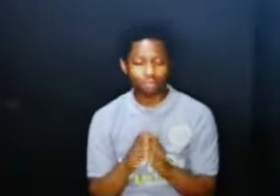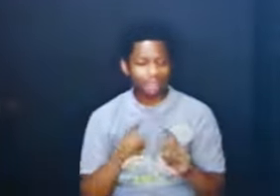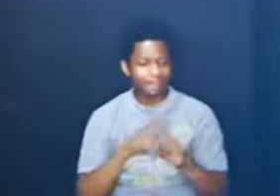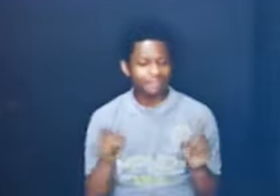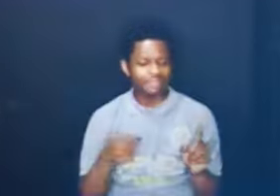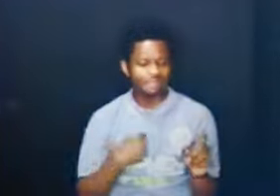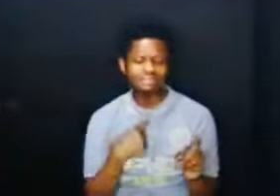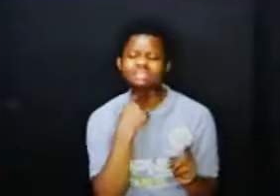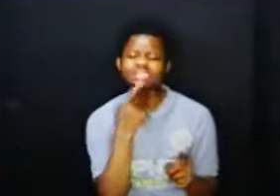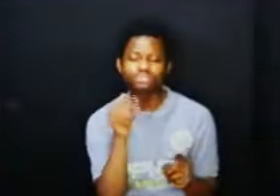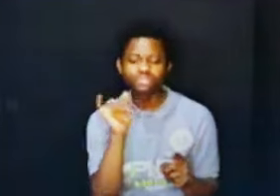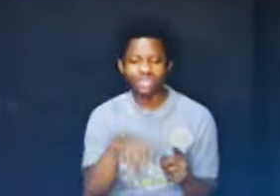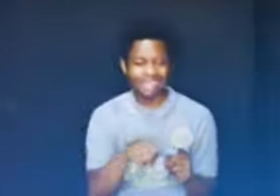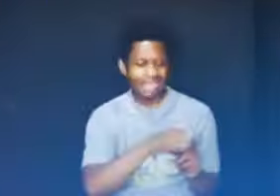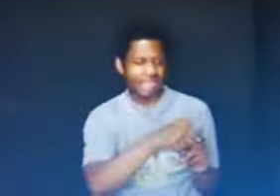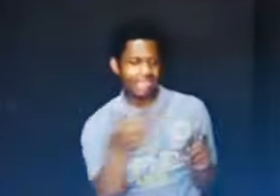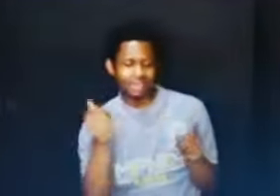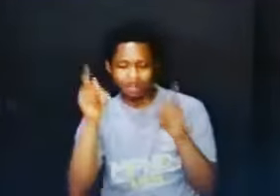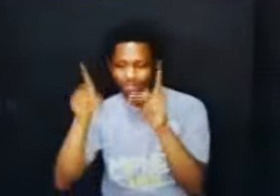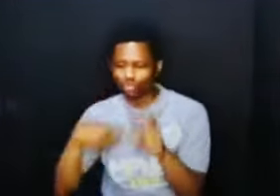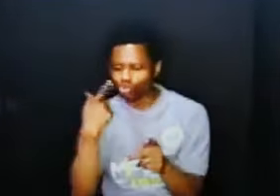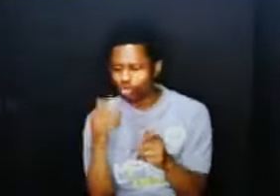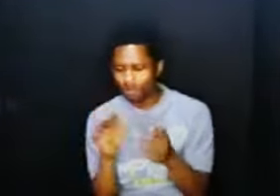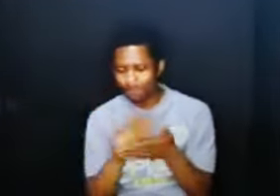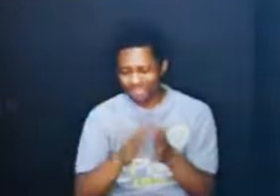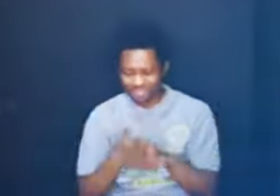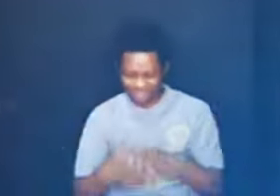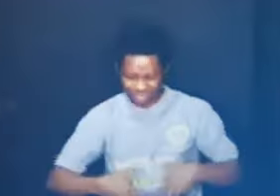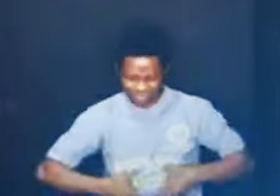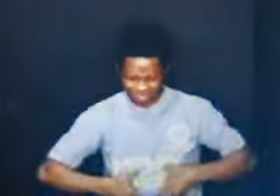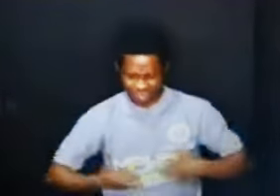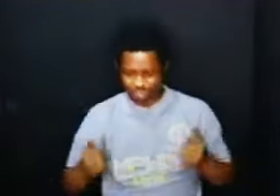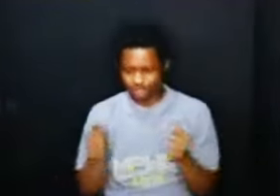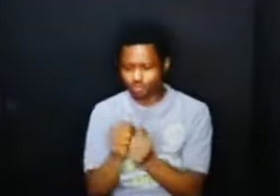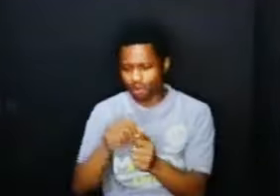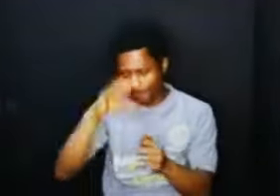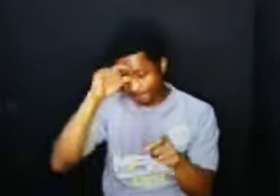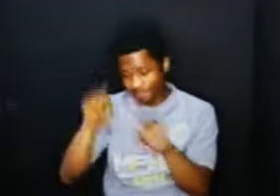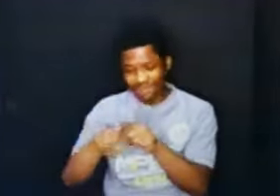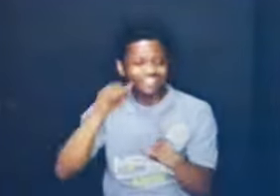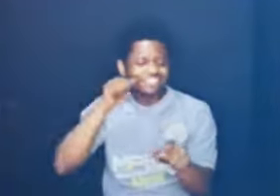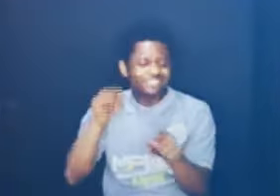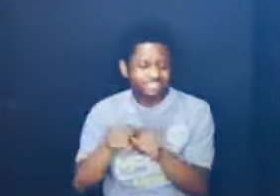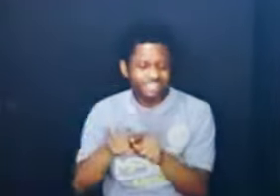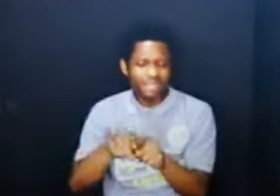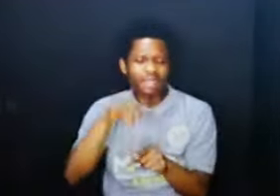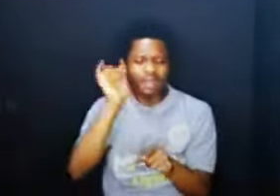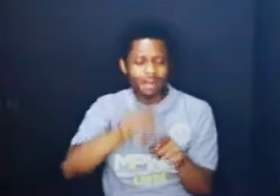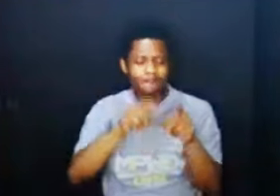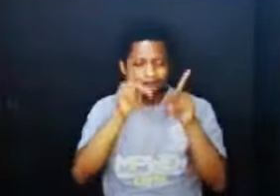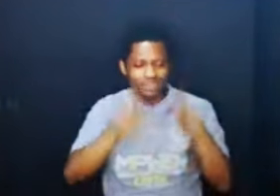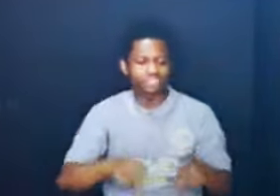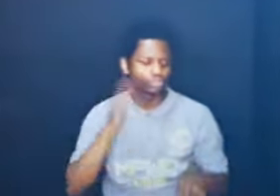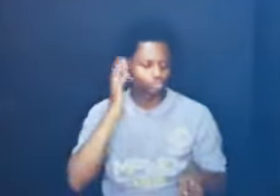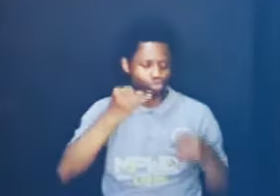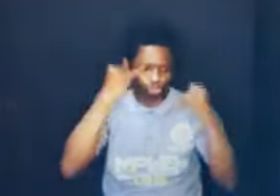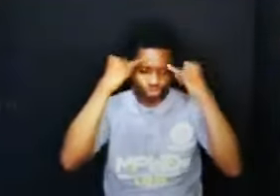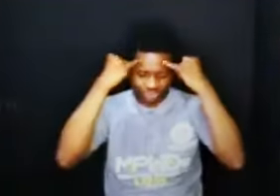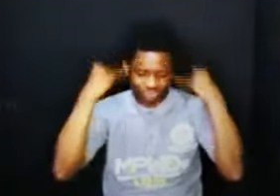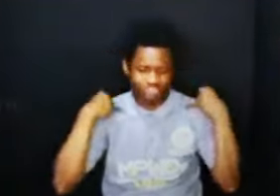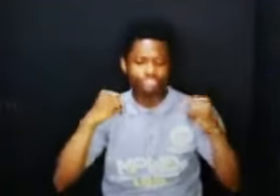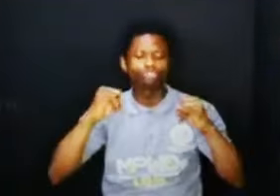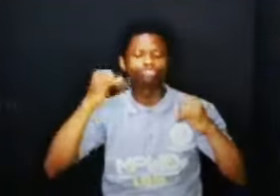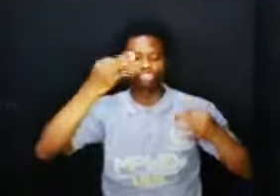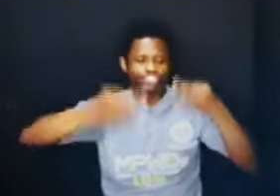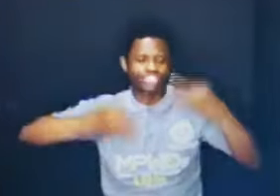that anyone who is angry with a brother or sister will be subject to judgment. Again, anyone who says